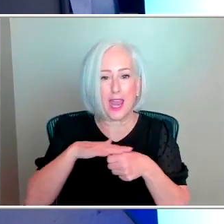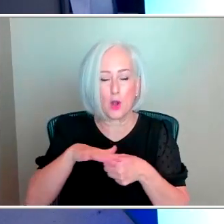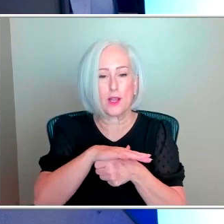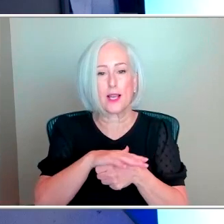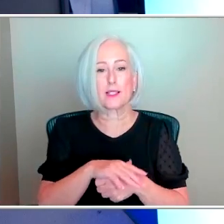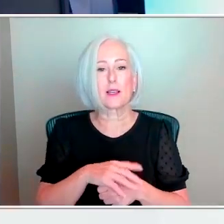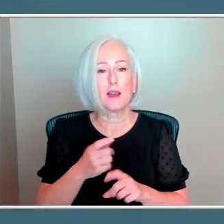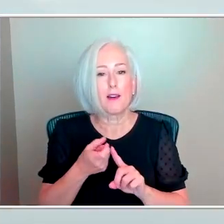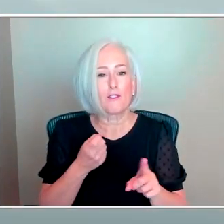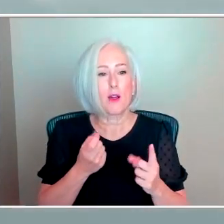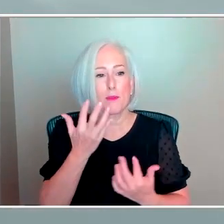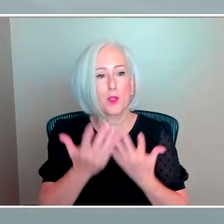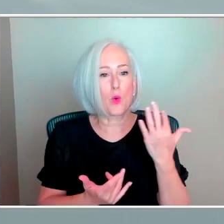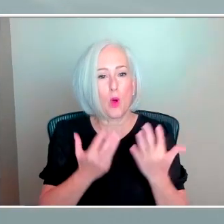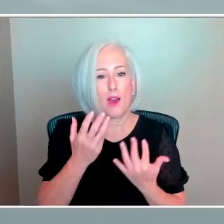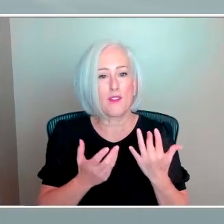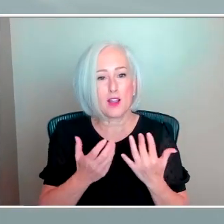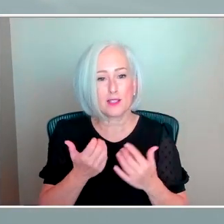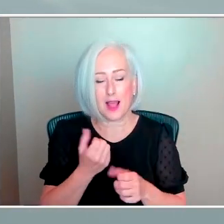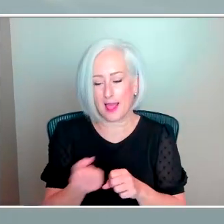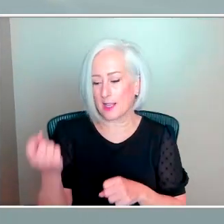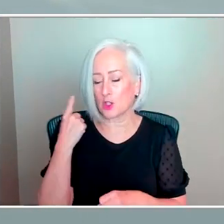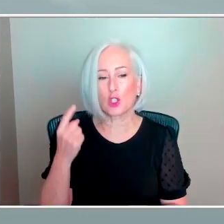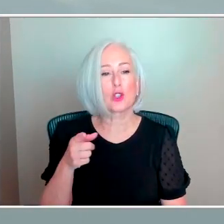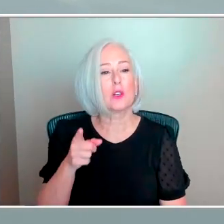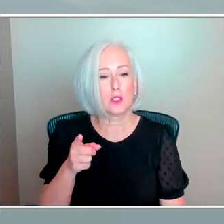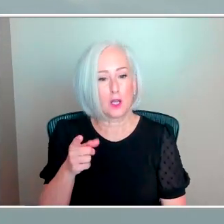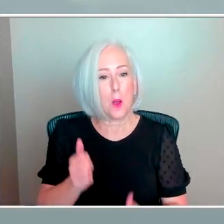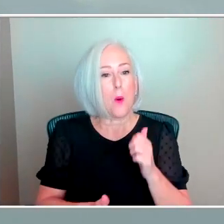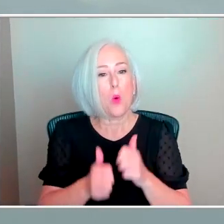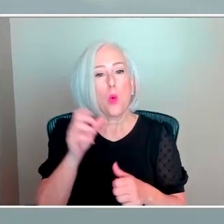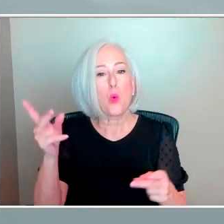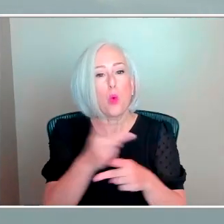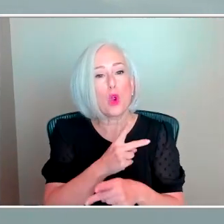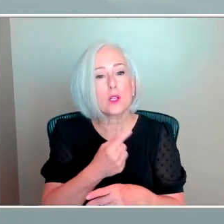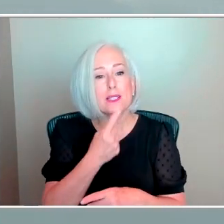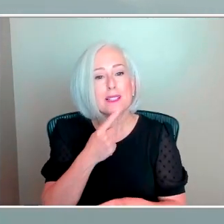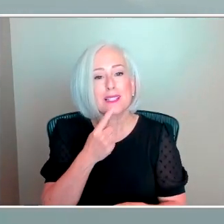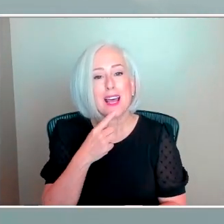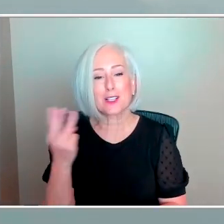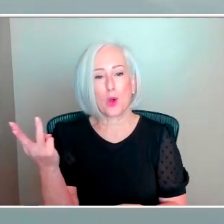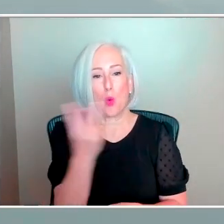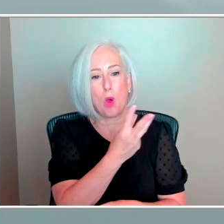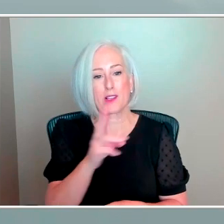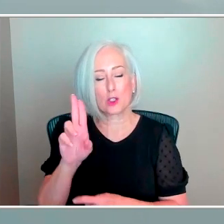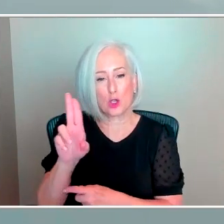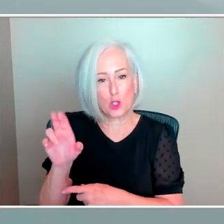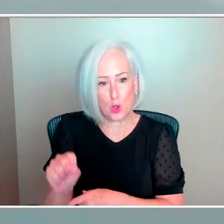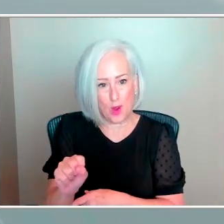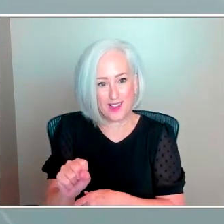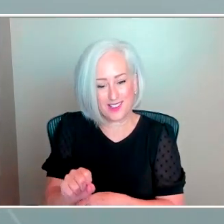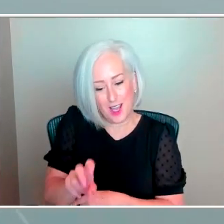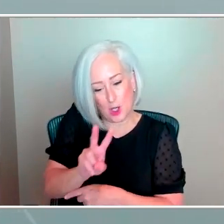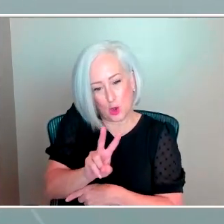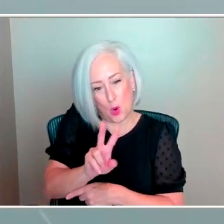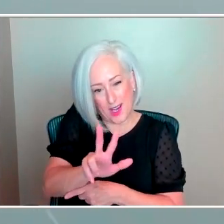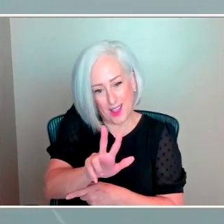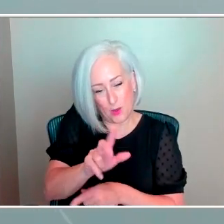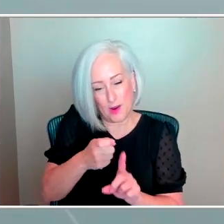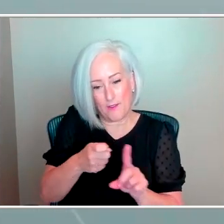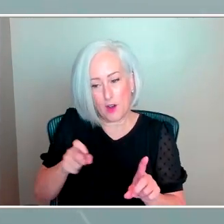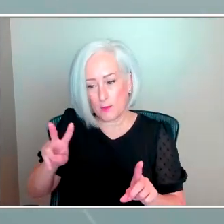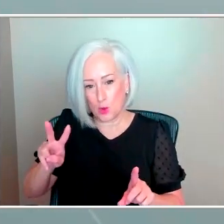air pollution was stated to be, of course, in the western U.S. 23 of the 25 worst cities for